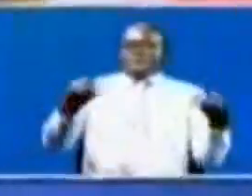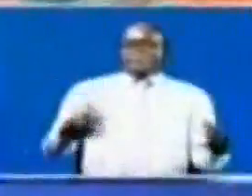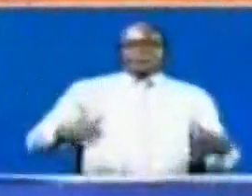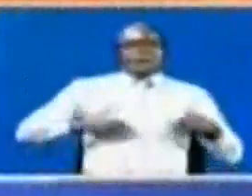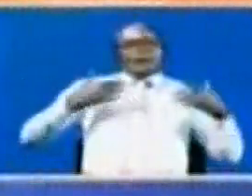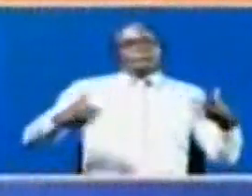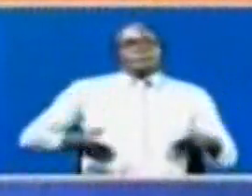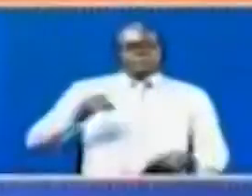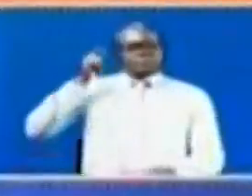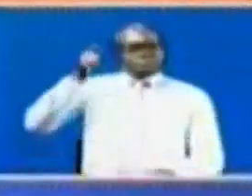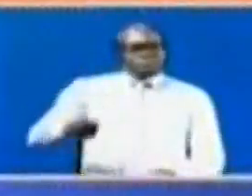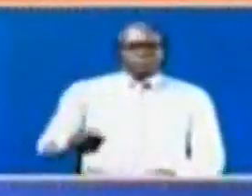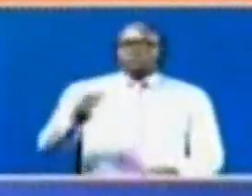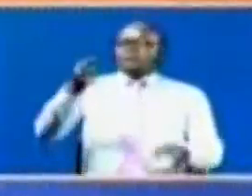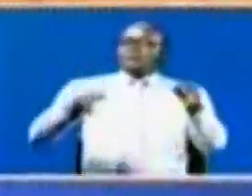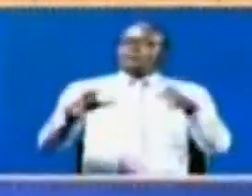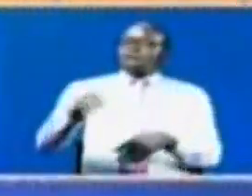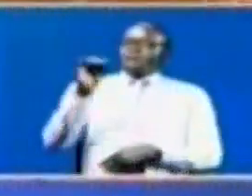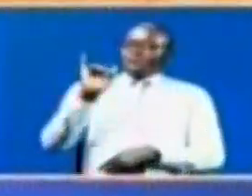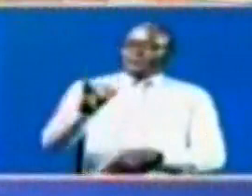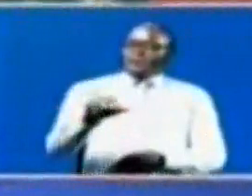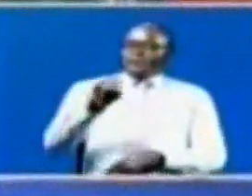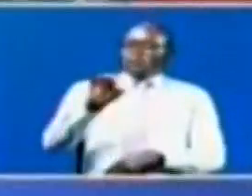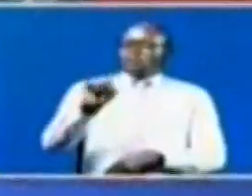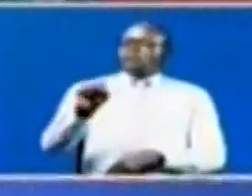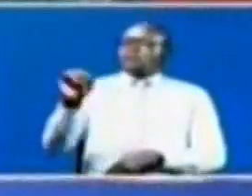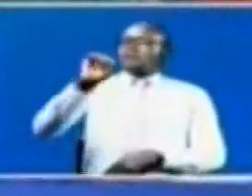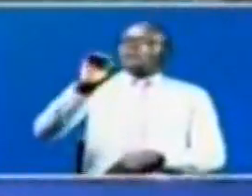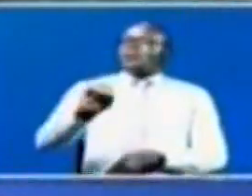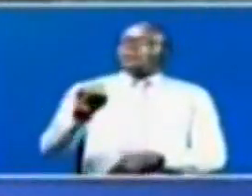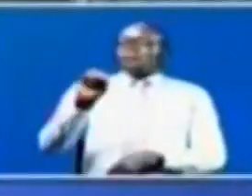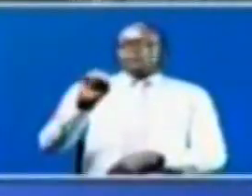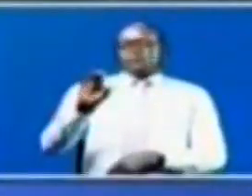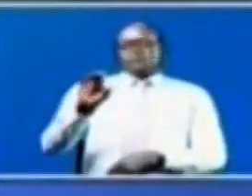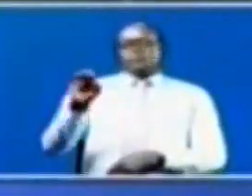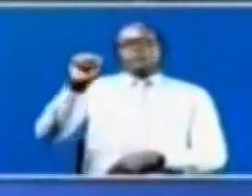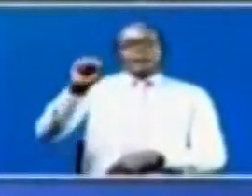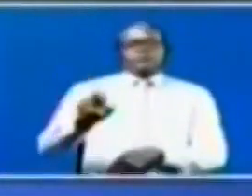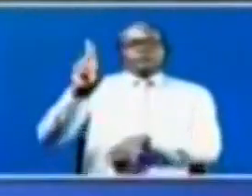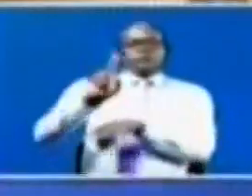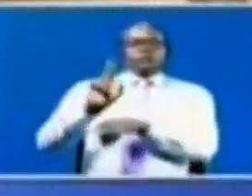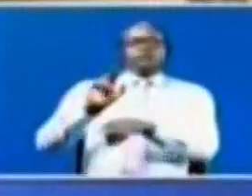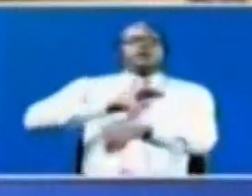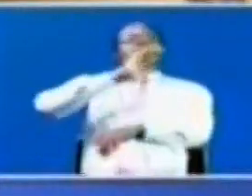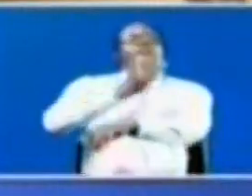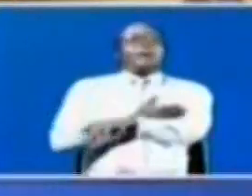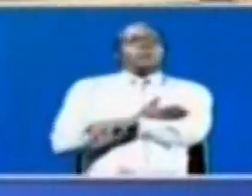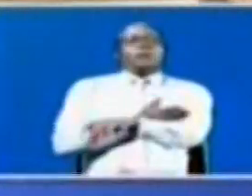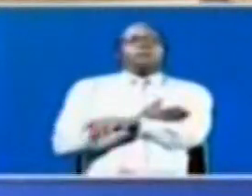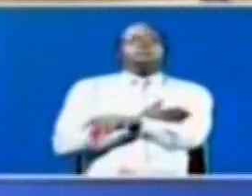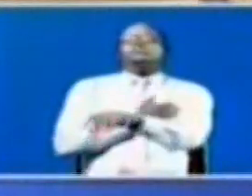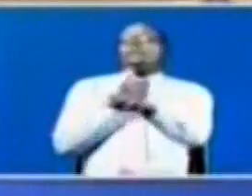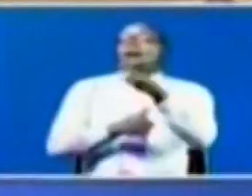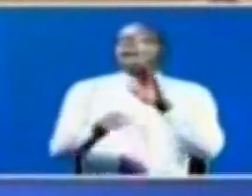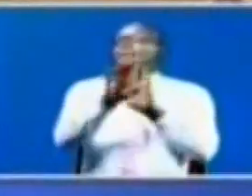her ruling, Justice Mutuku found that the OCS misused his authority under the Constitution and ordered that a probation report